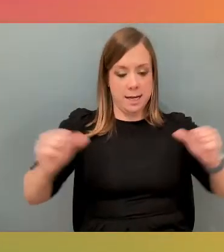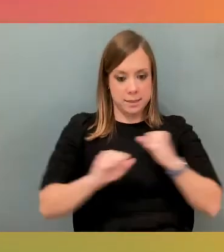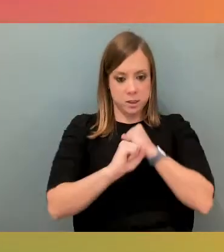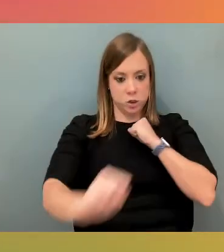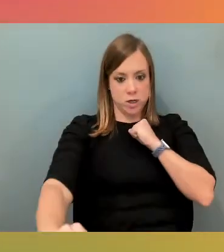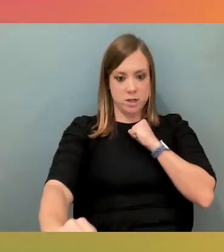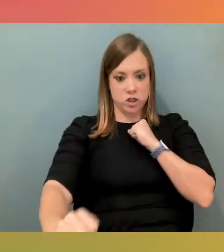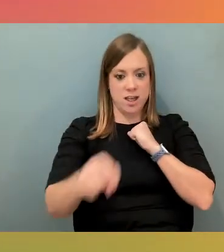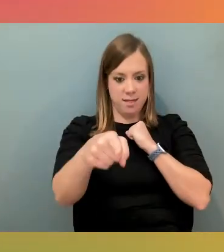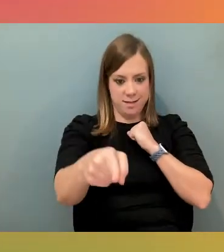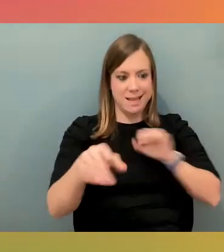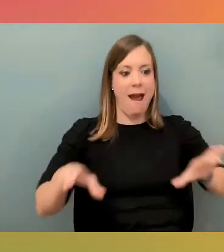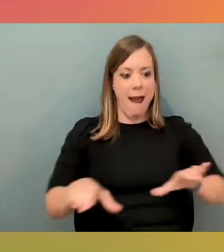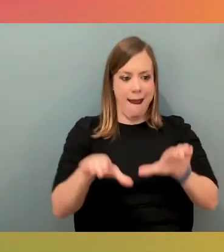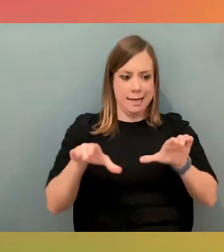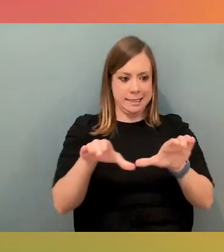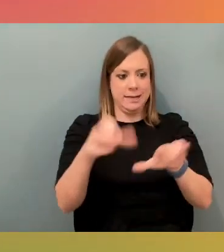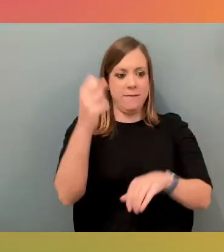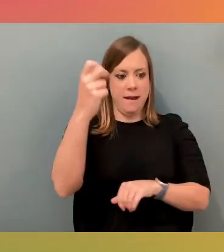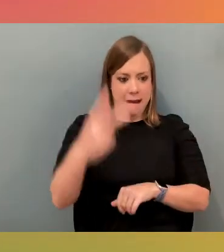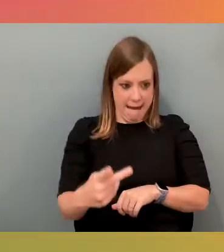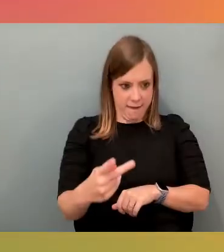is our active half split.